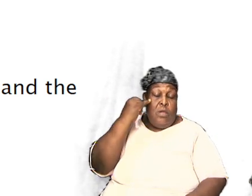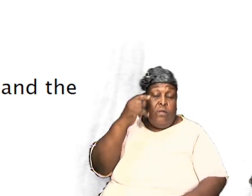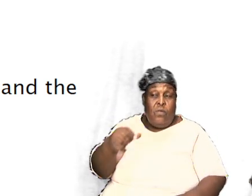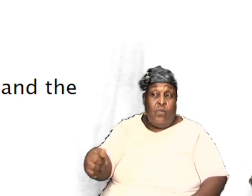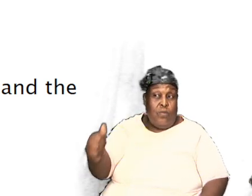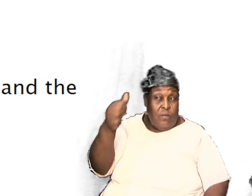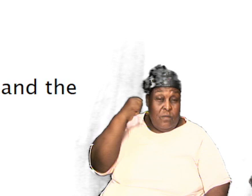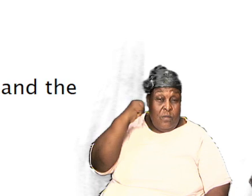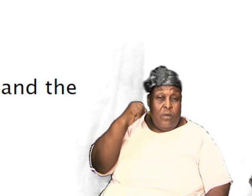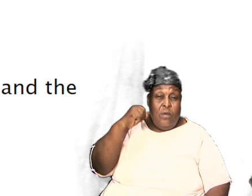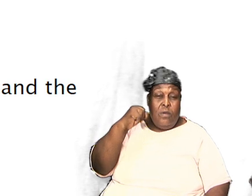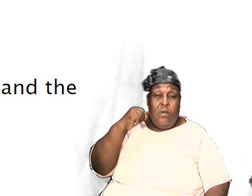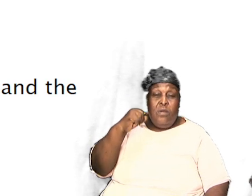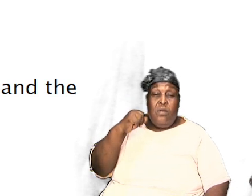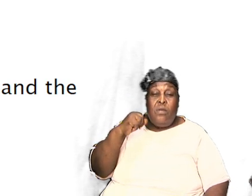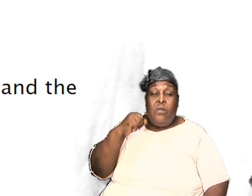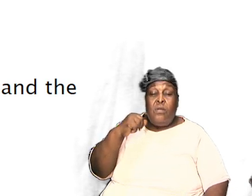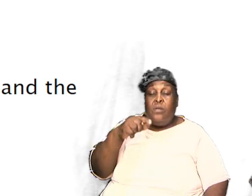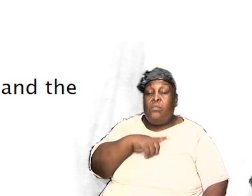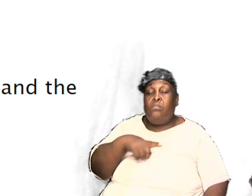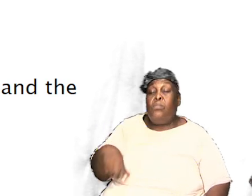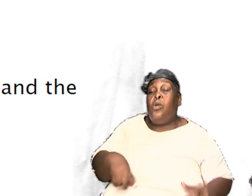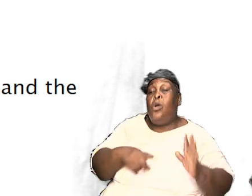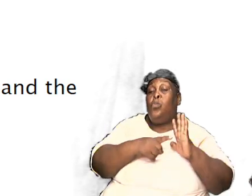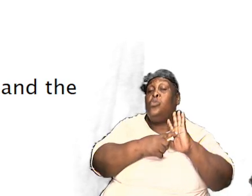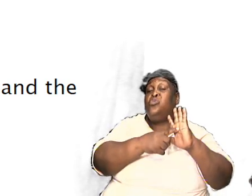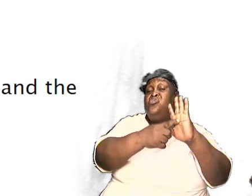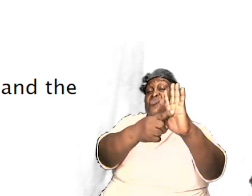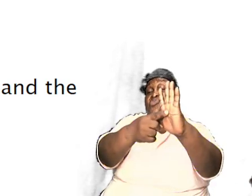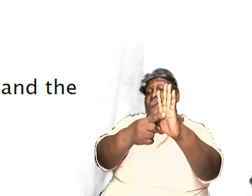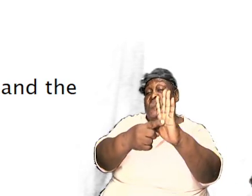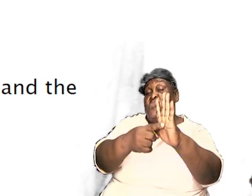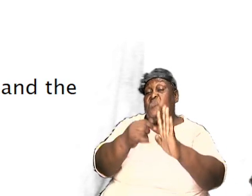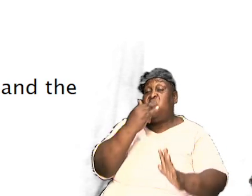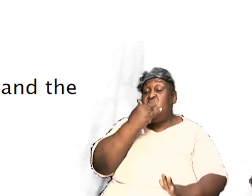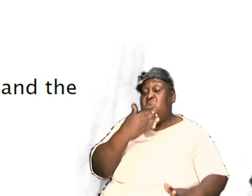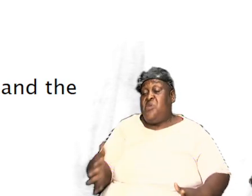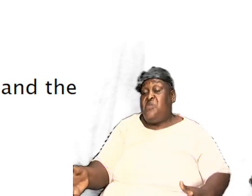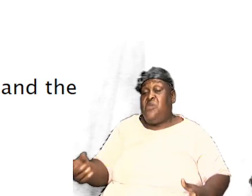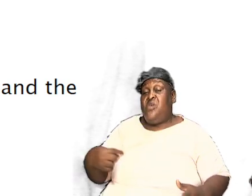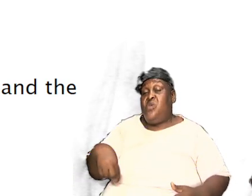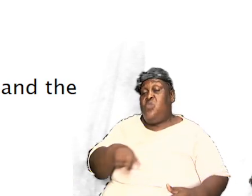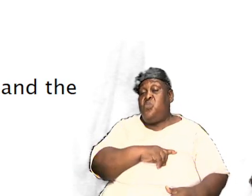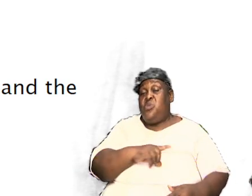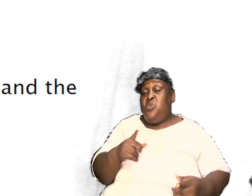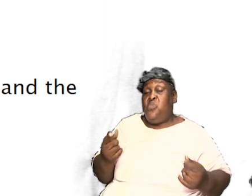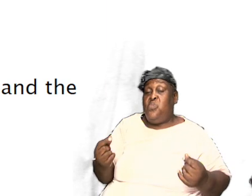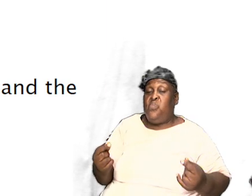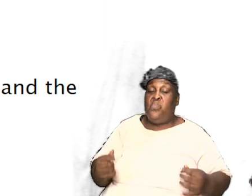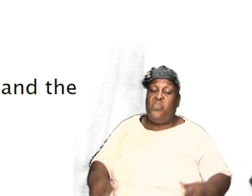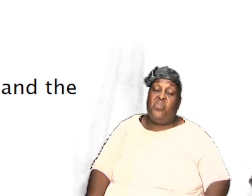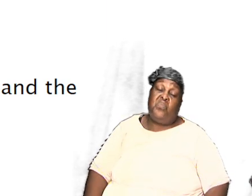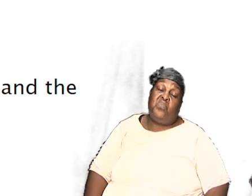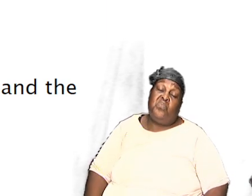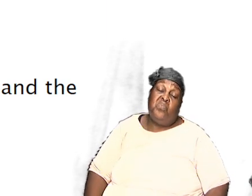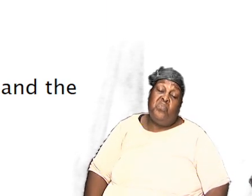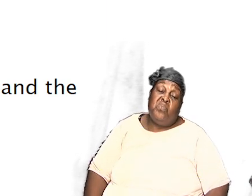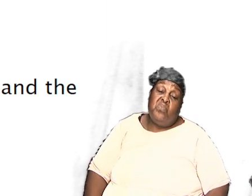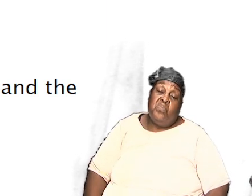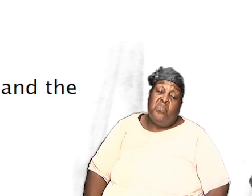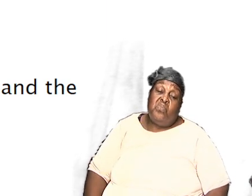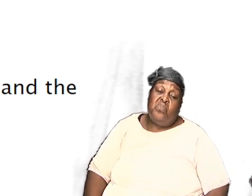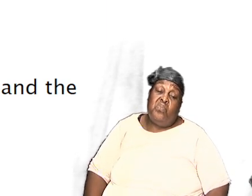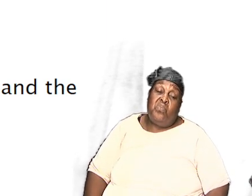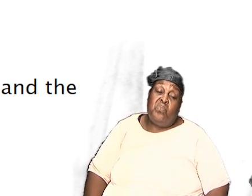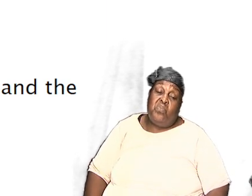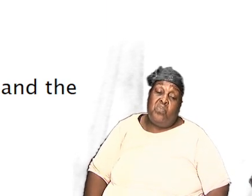expose the wrong thing that we are doing. Yes, the Lord said, I will put your curse over your